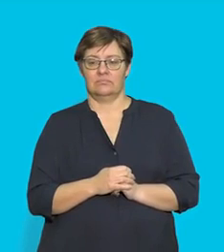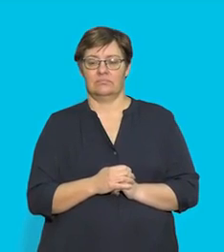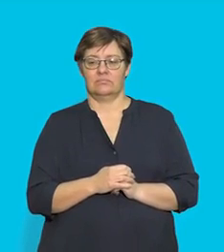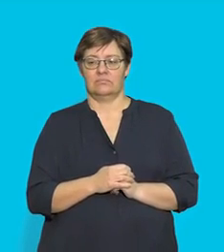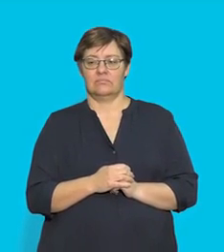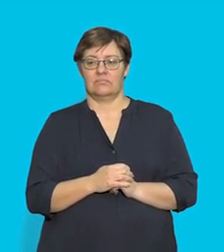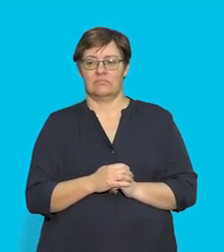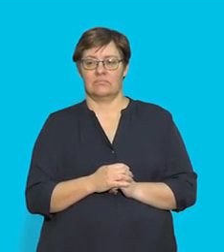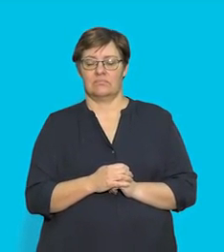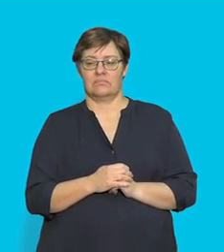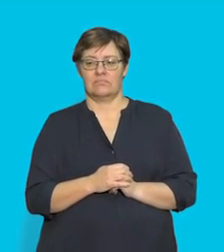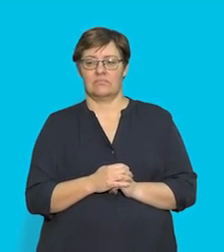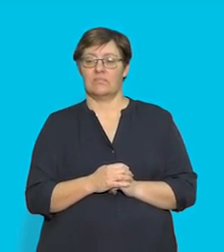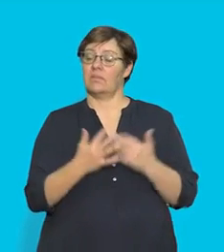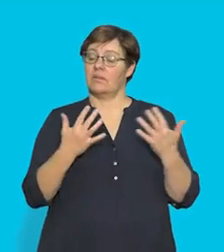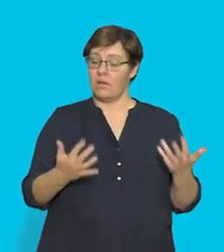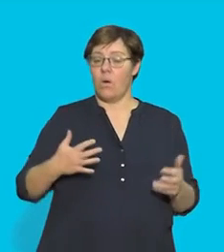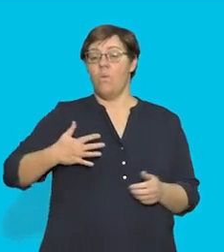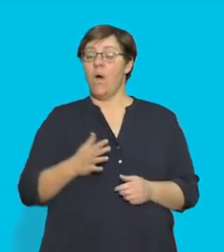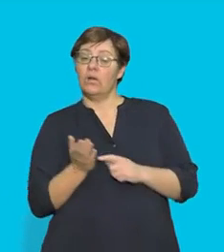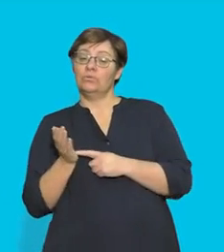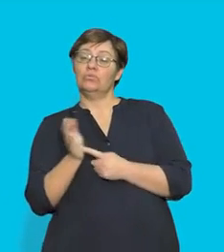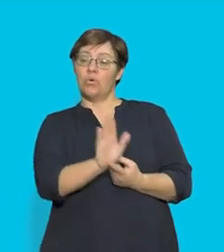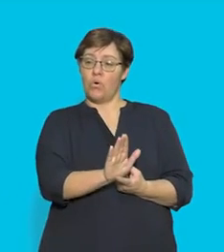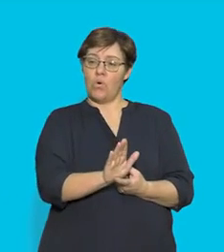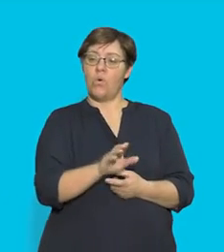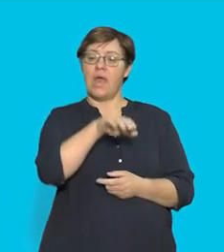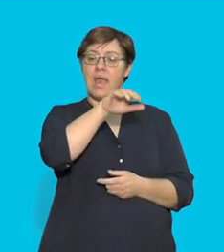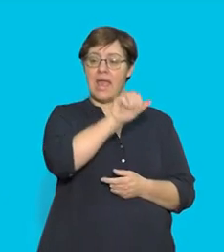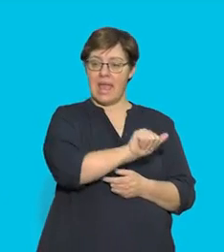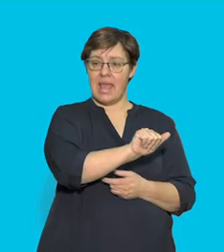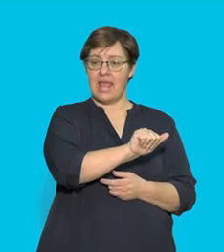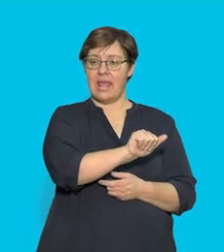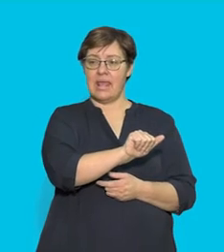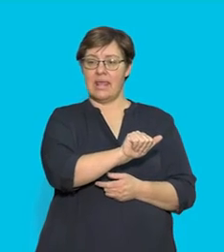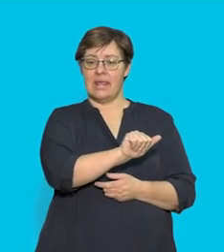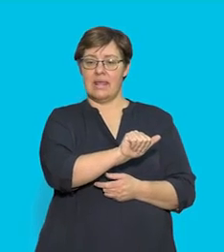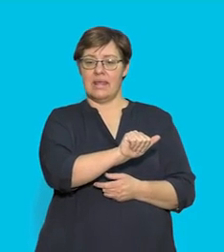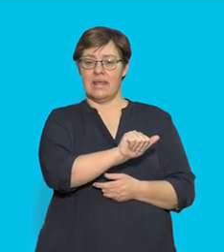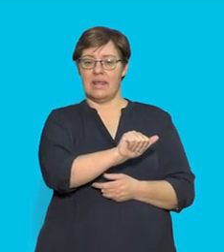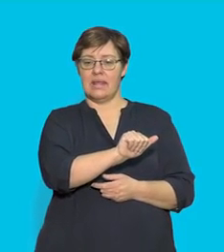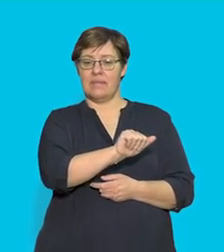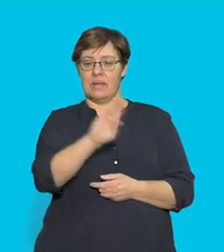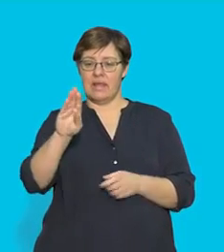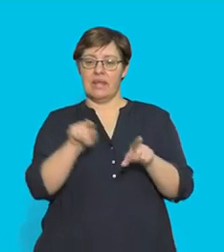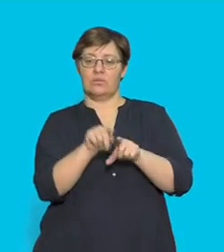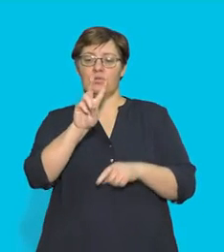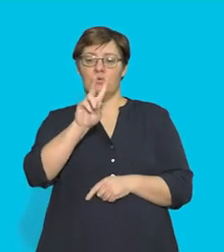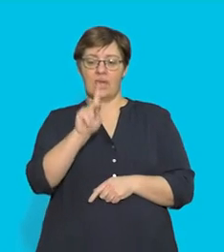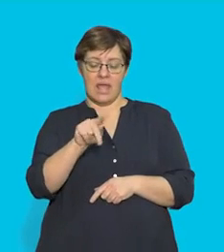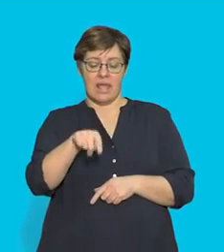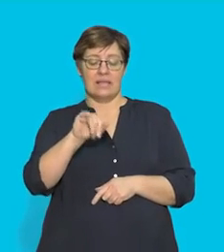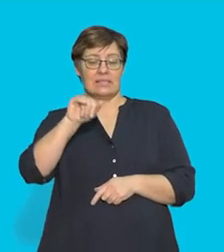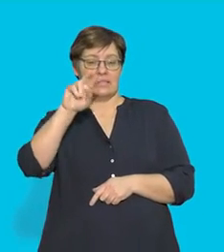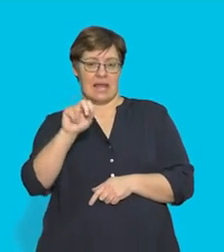90 minus x, so we're talking about that angle. They want us to show them that AB is equal to 2k sine